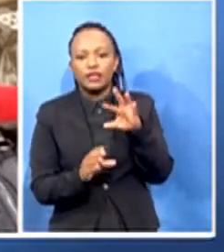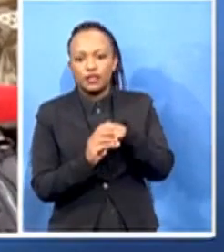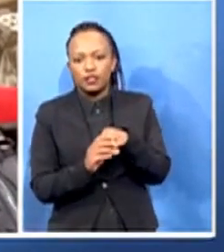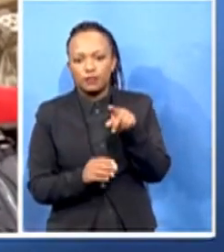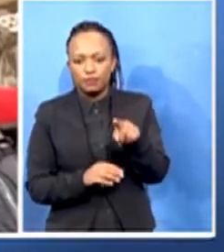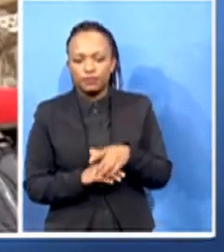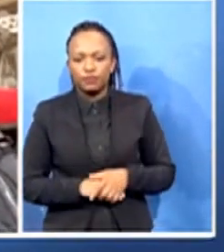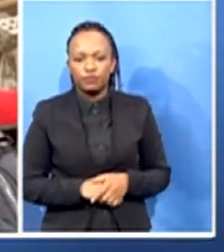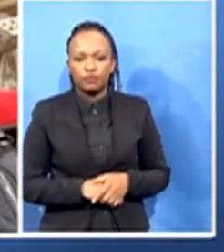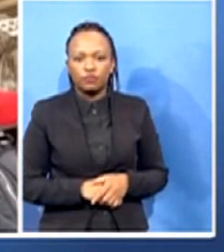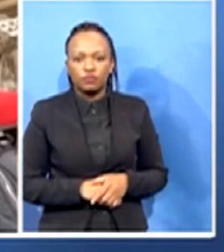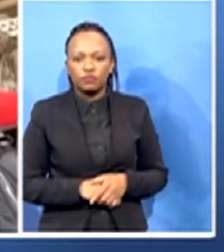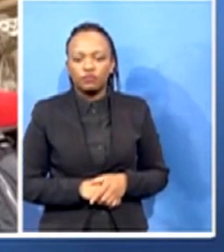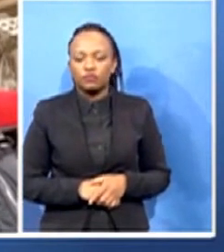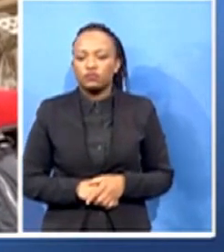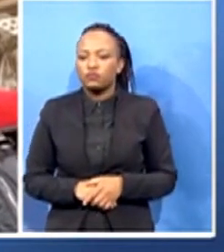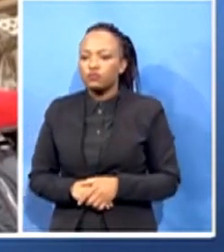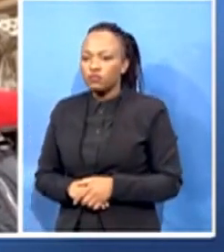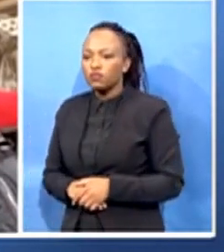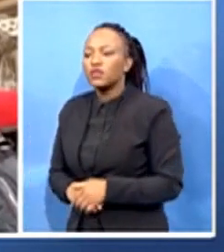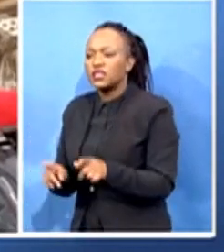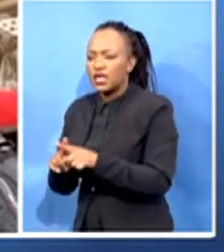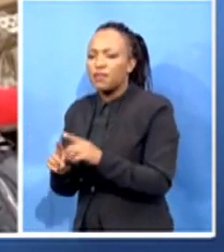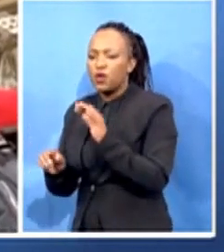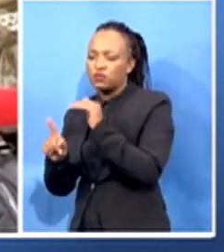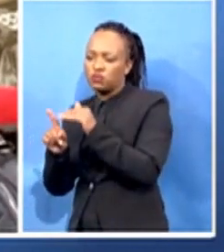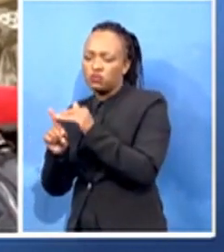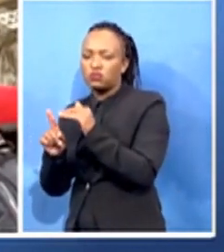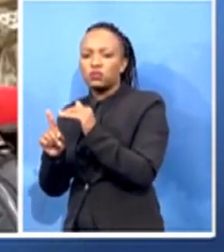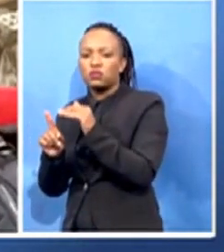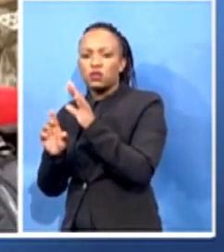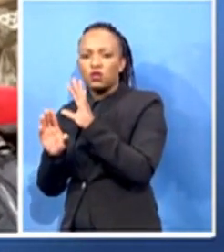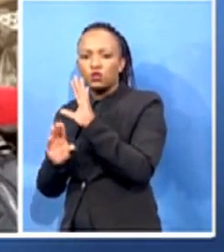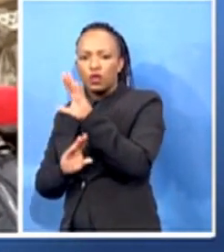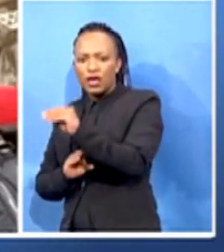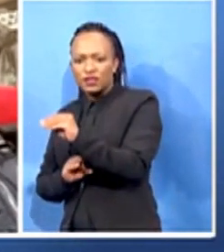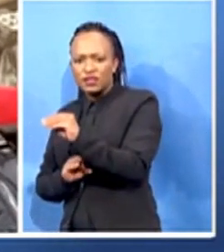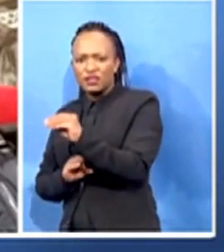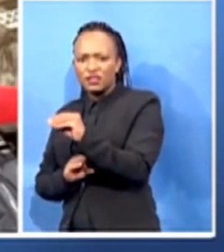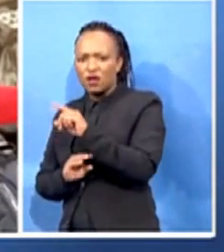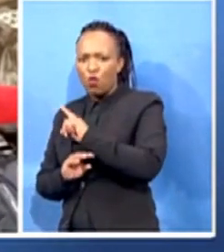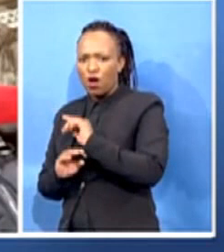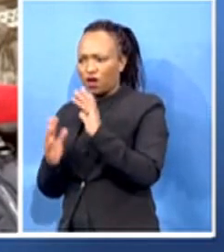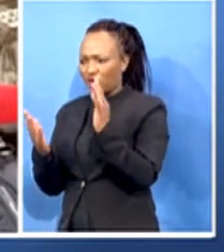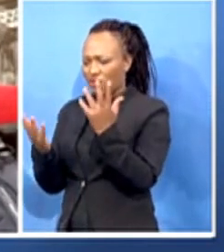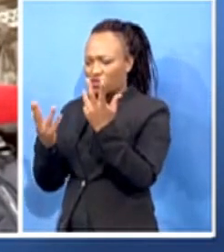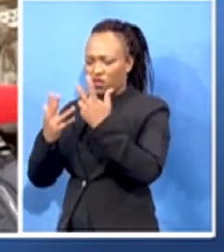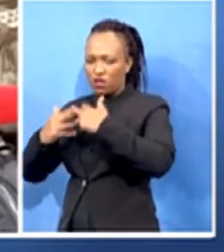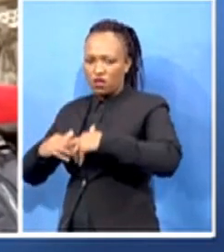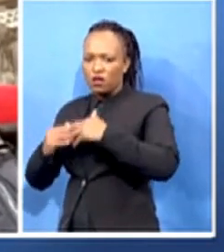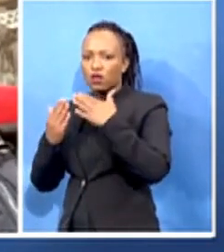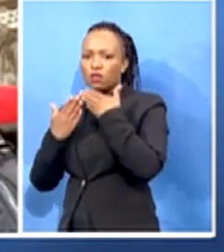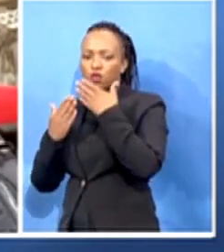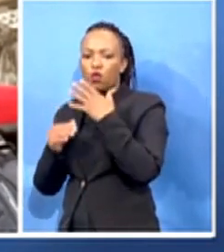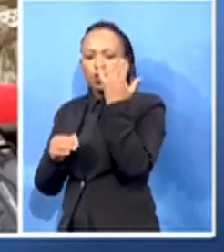That was going to be my follow-up, because it quite doesn't tally up that you would reject 7.5 and then